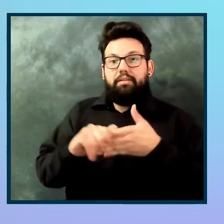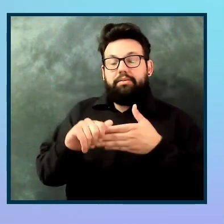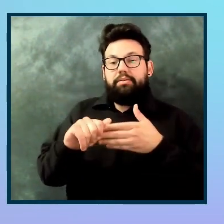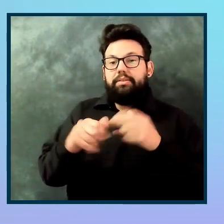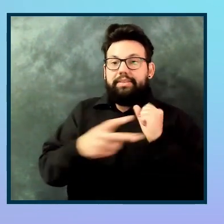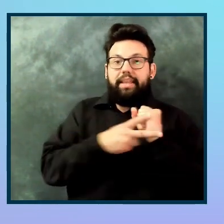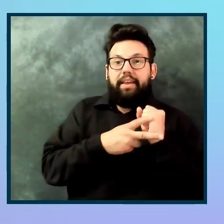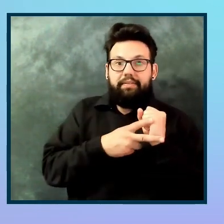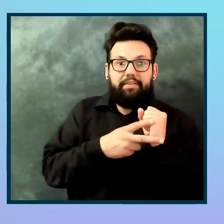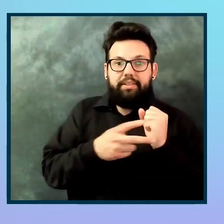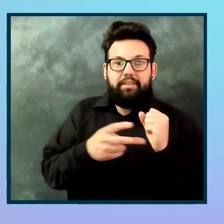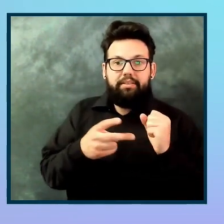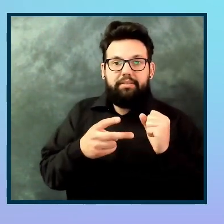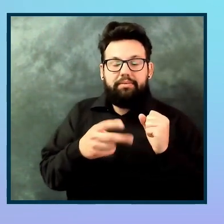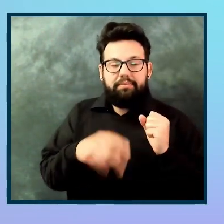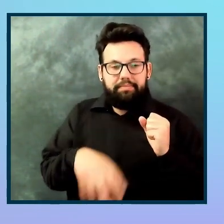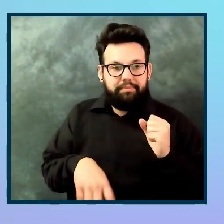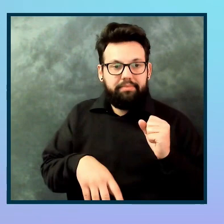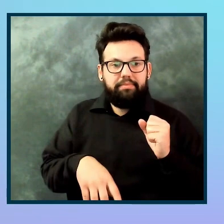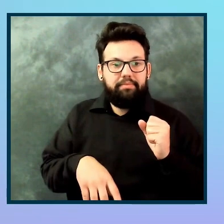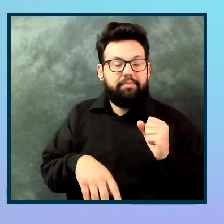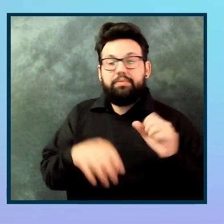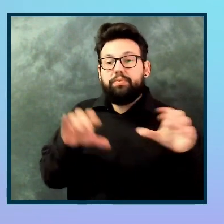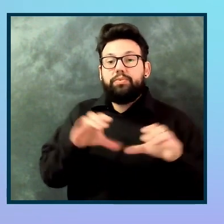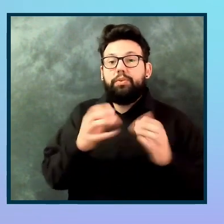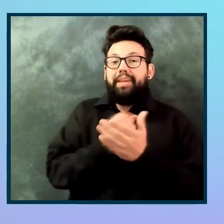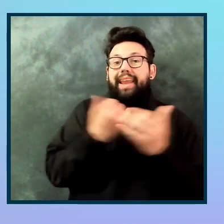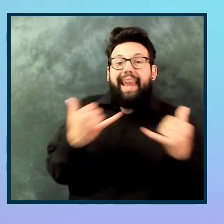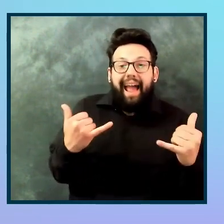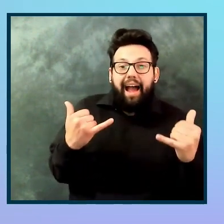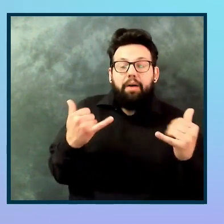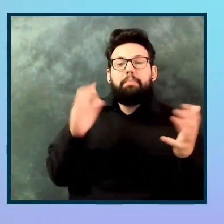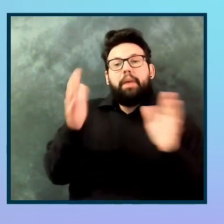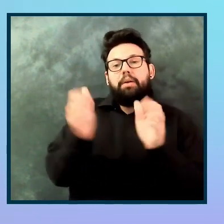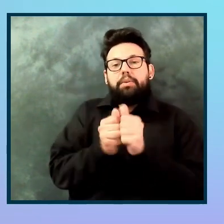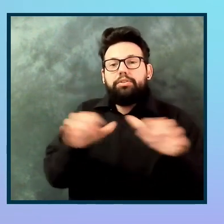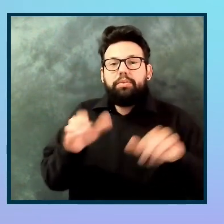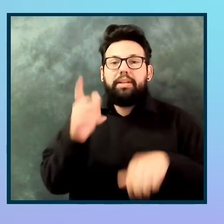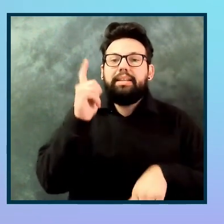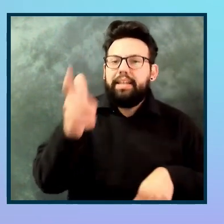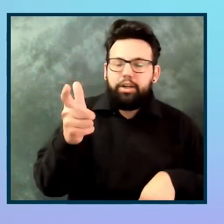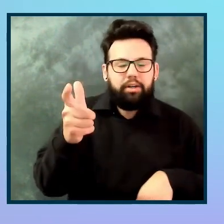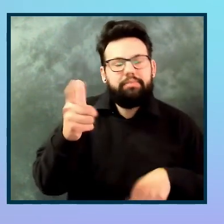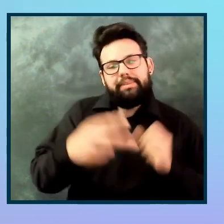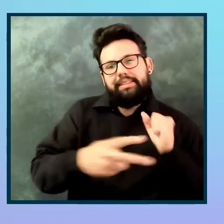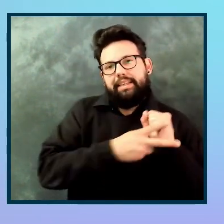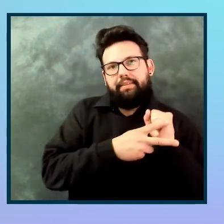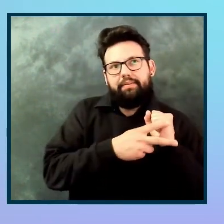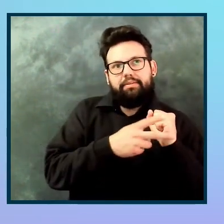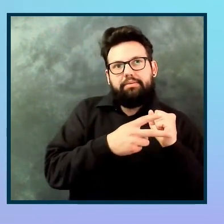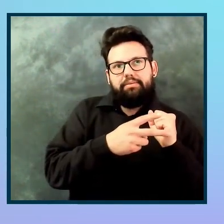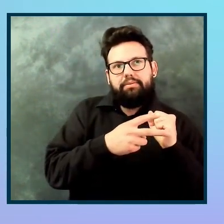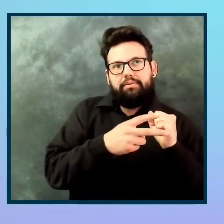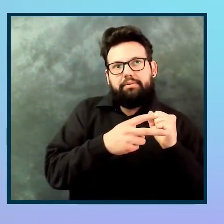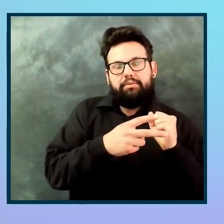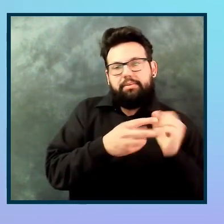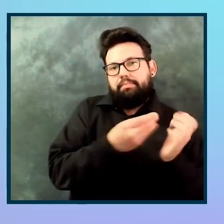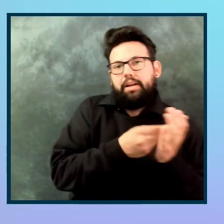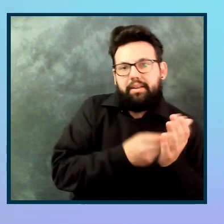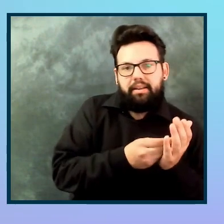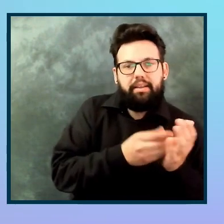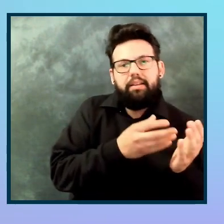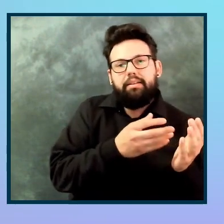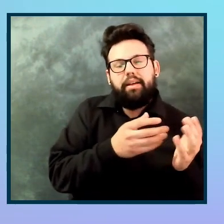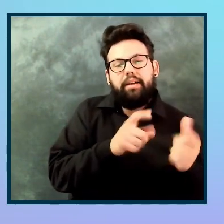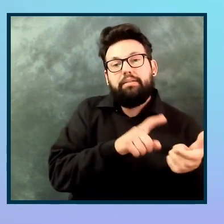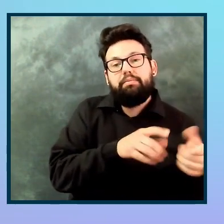of doing it now versus doing it later, and then from a risk perspective in terms of getting sued